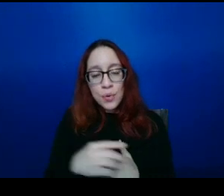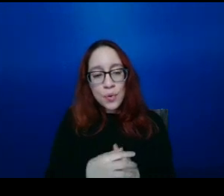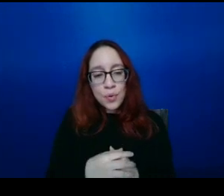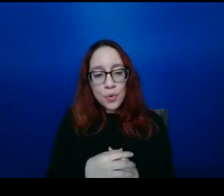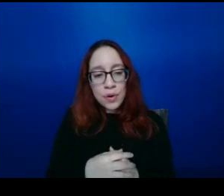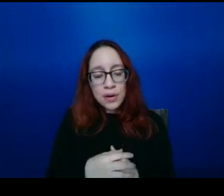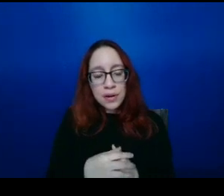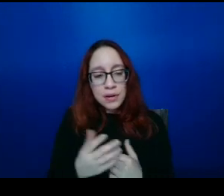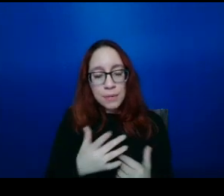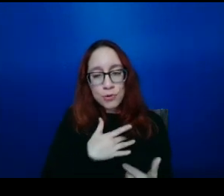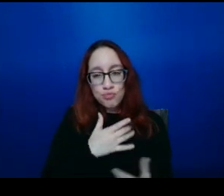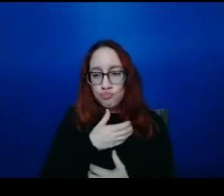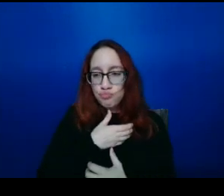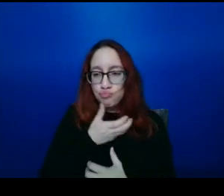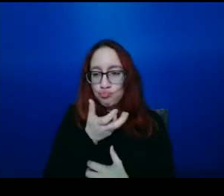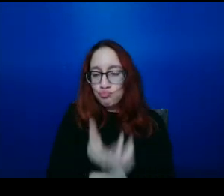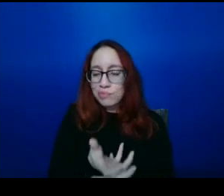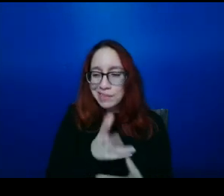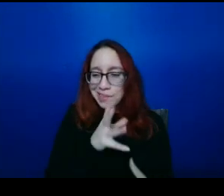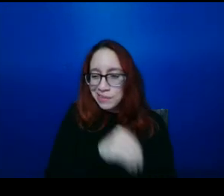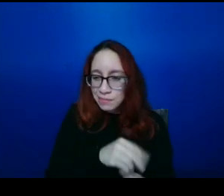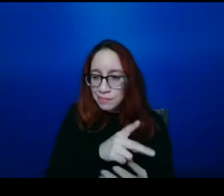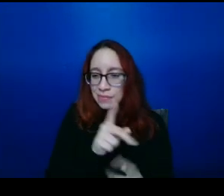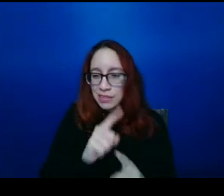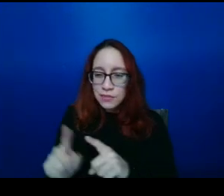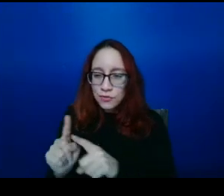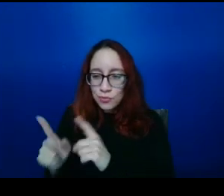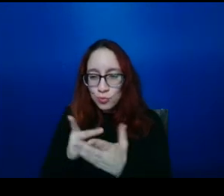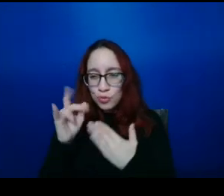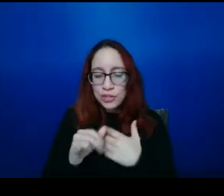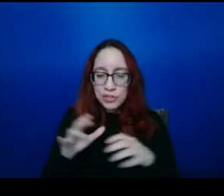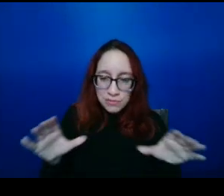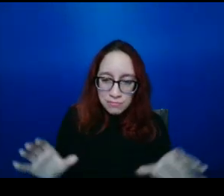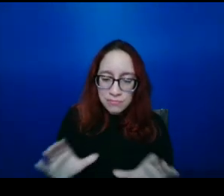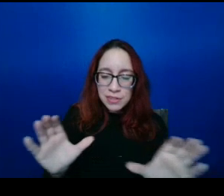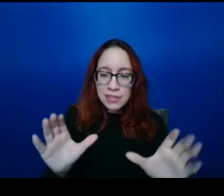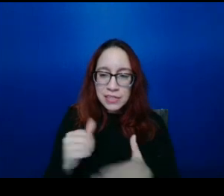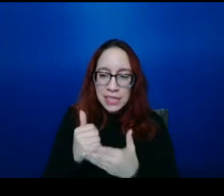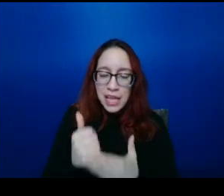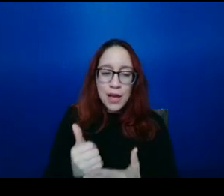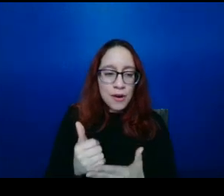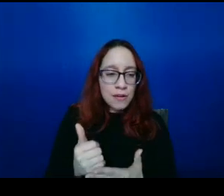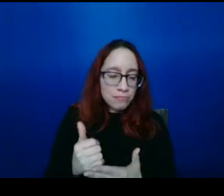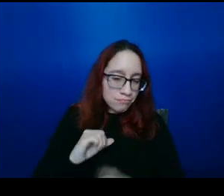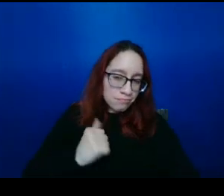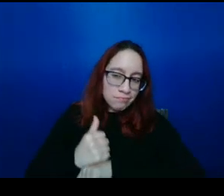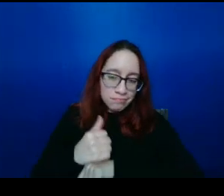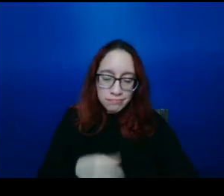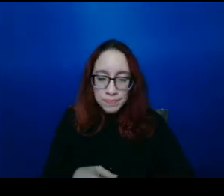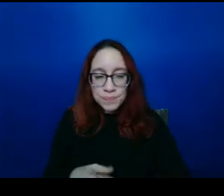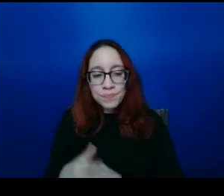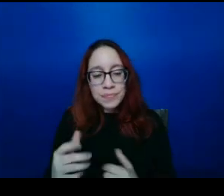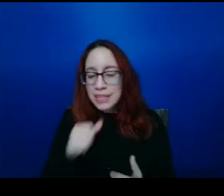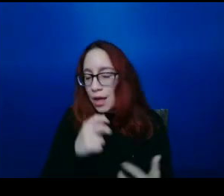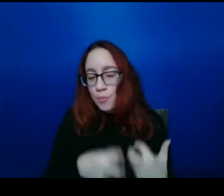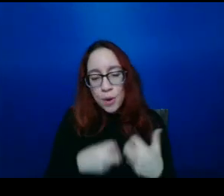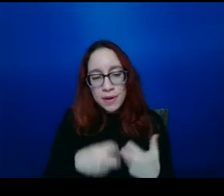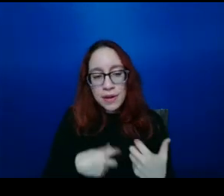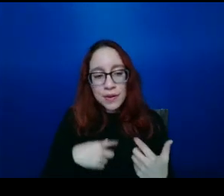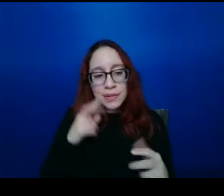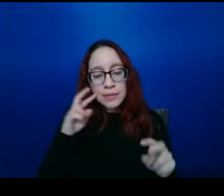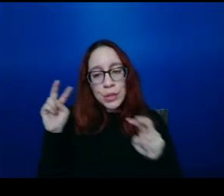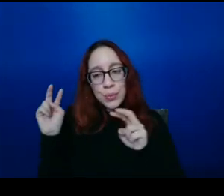have put your heart into the different projects that you have helped to come out of the ground. So that's not a problem. I'm just